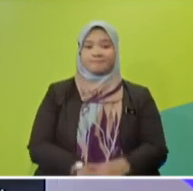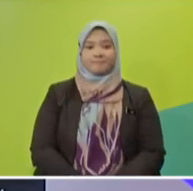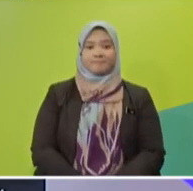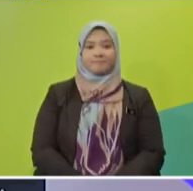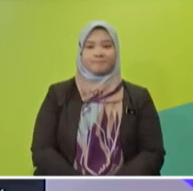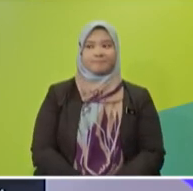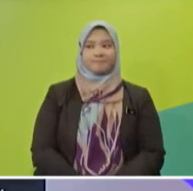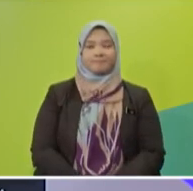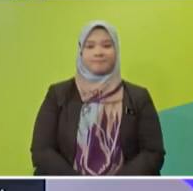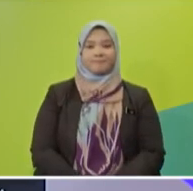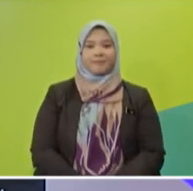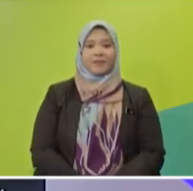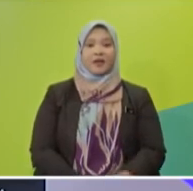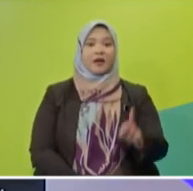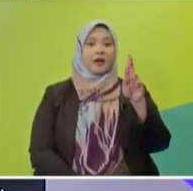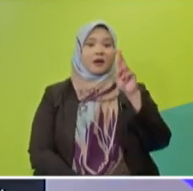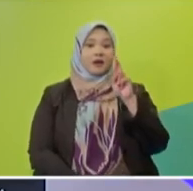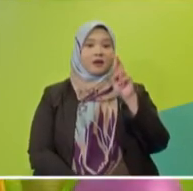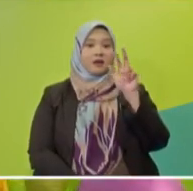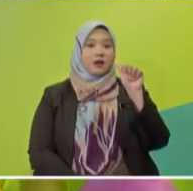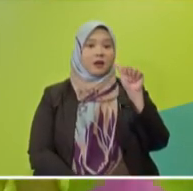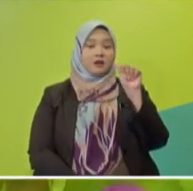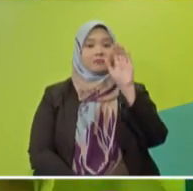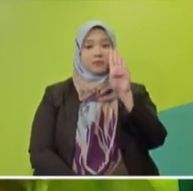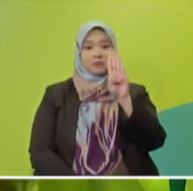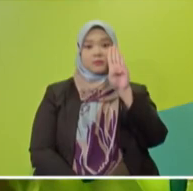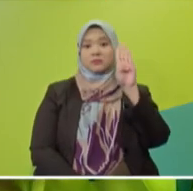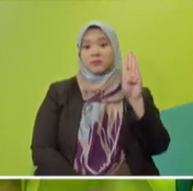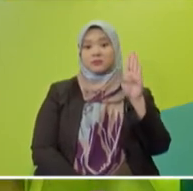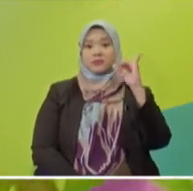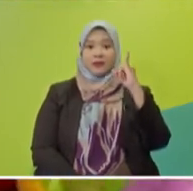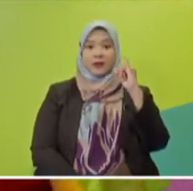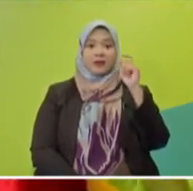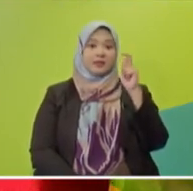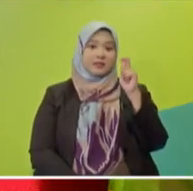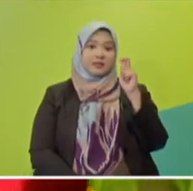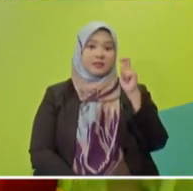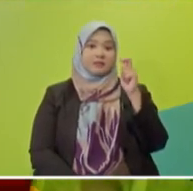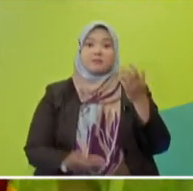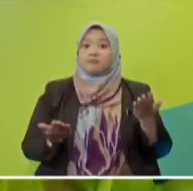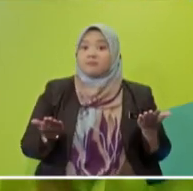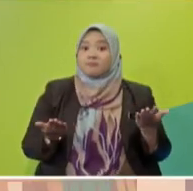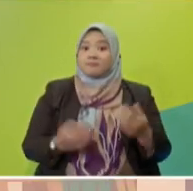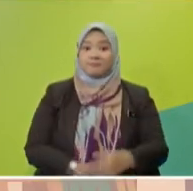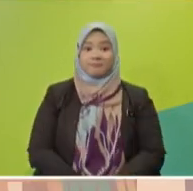Rabbit. Rabbit. Rabbit. Rabbit. Sashwina, can you try?